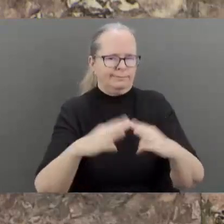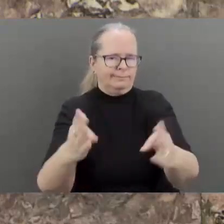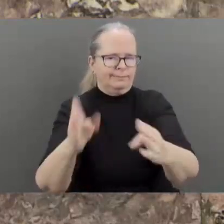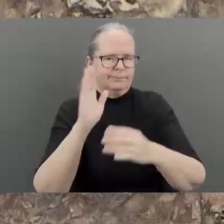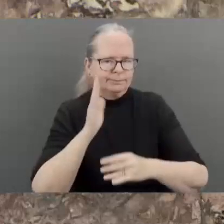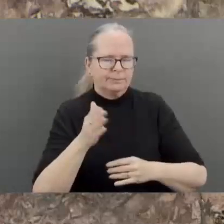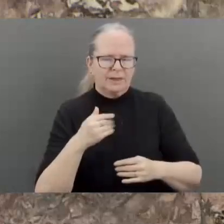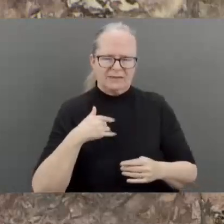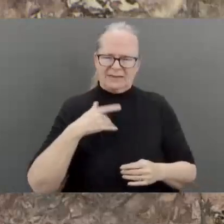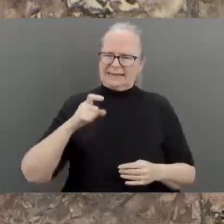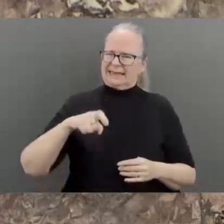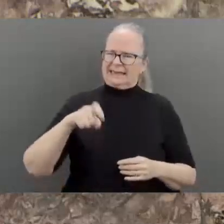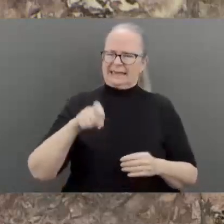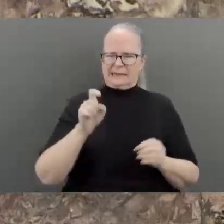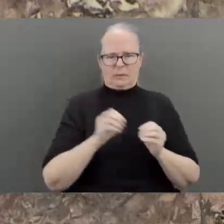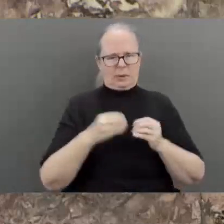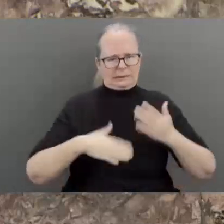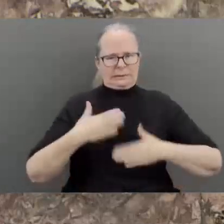know that